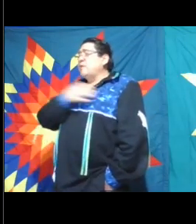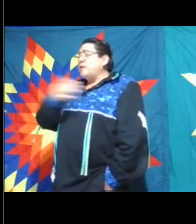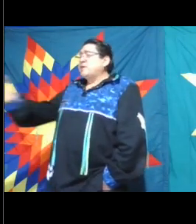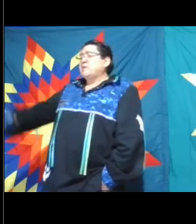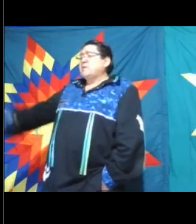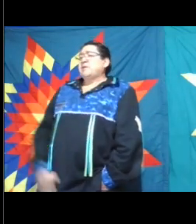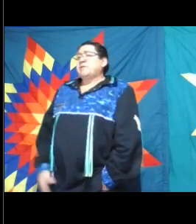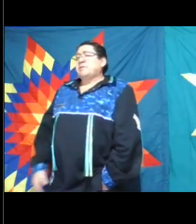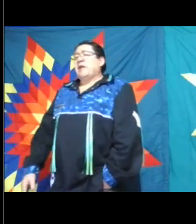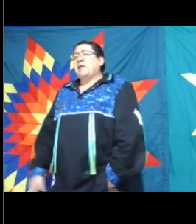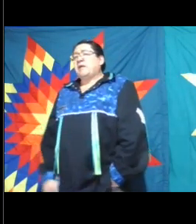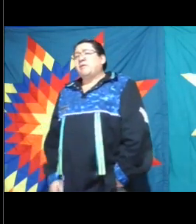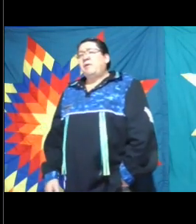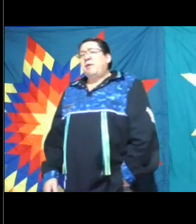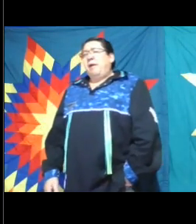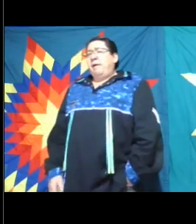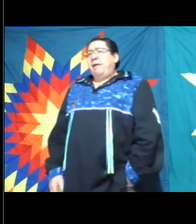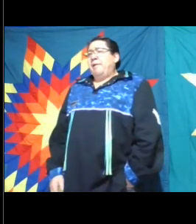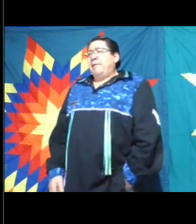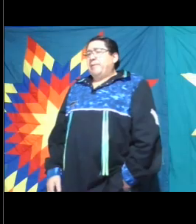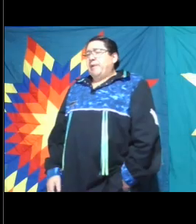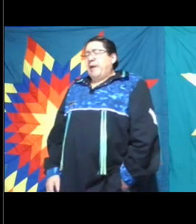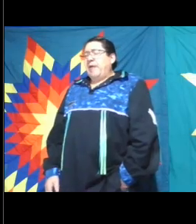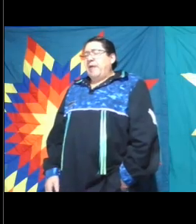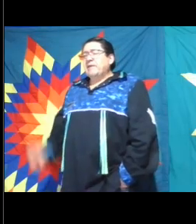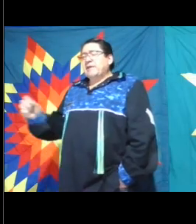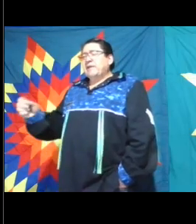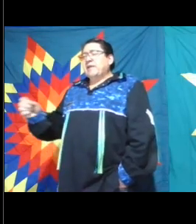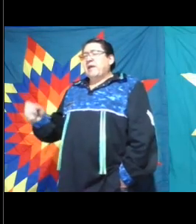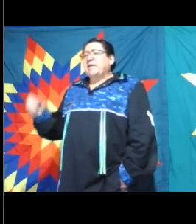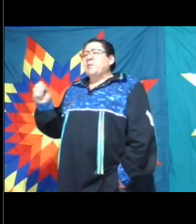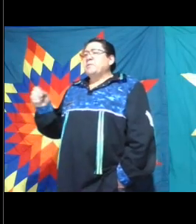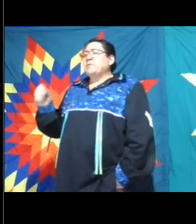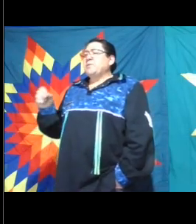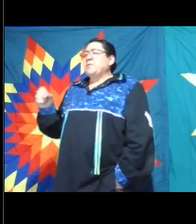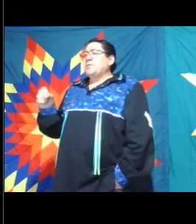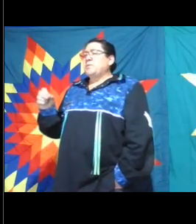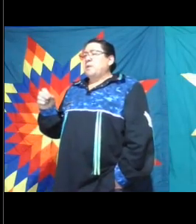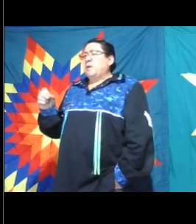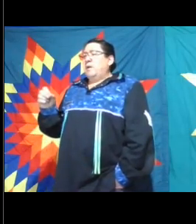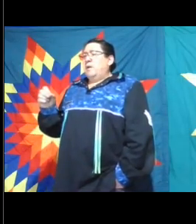My relation is with us, so thank you. Having said that,